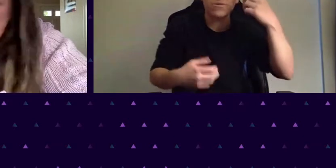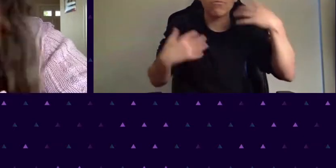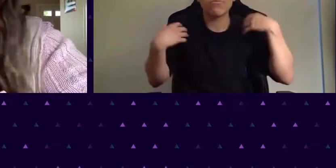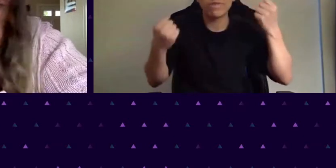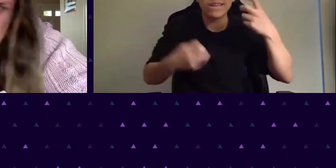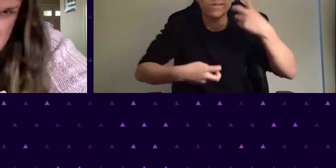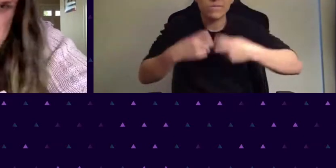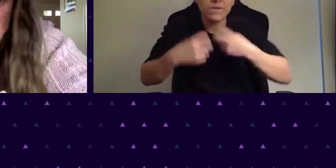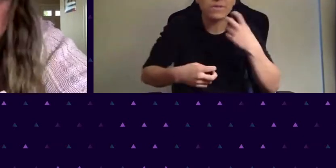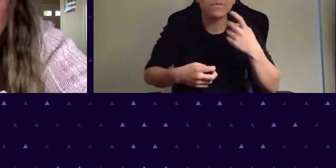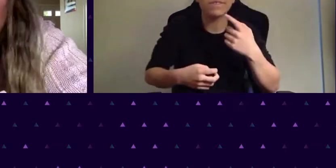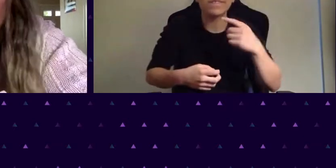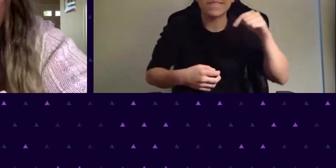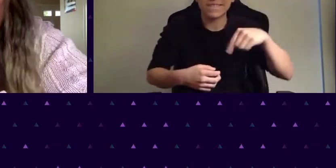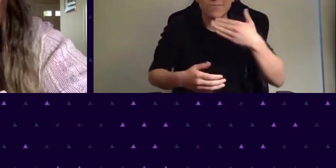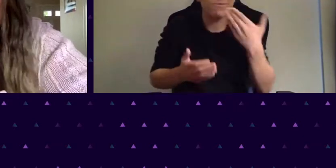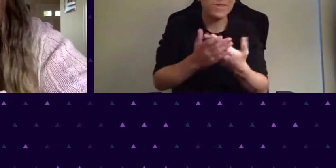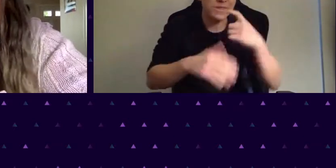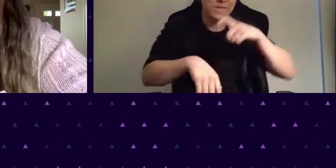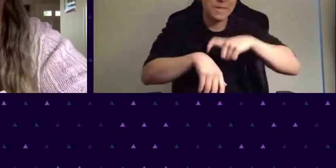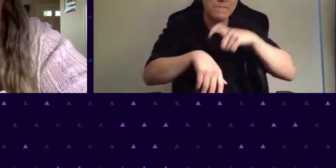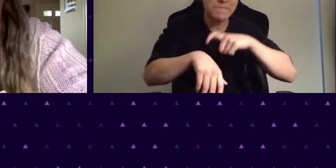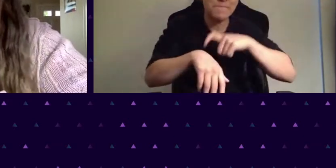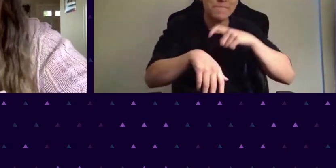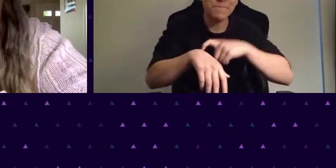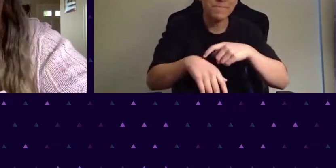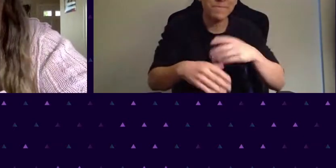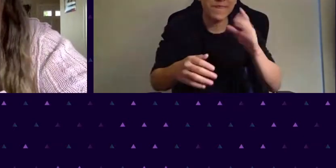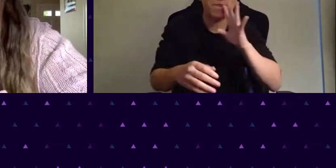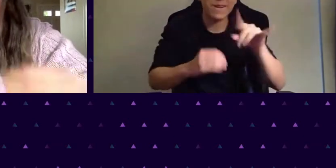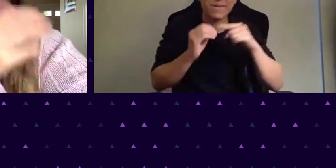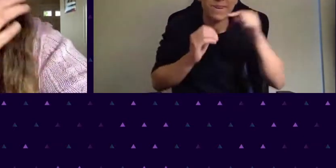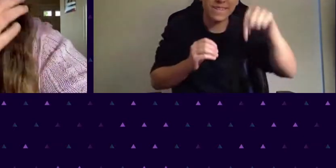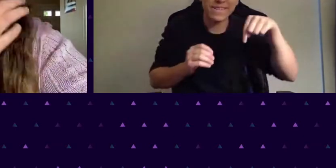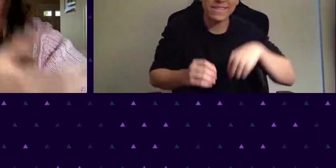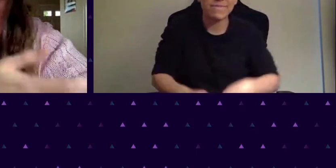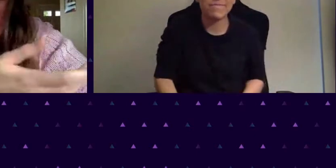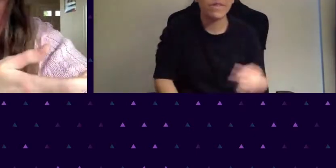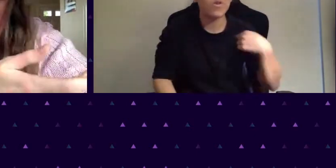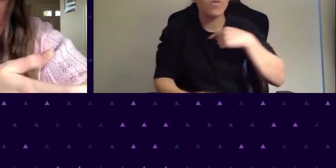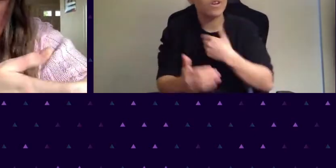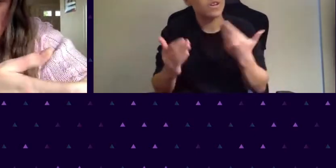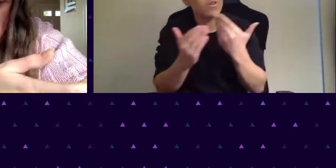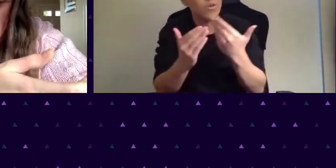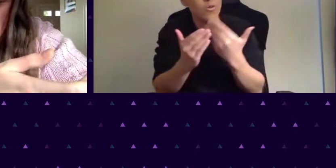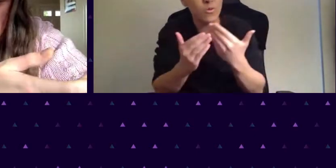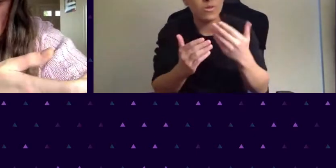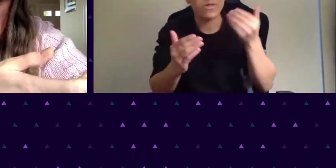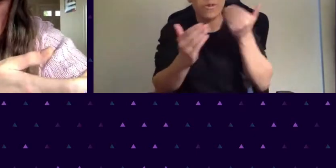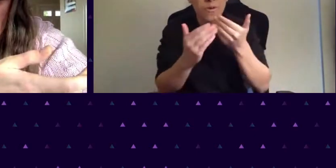this couldn't come at a better time, even though we're really close to having the vaccine